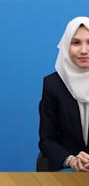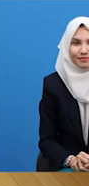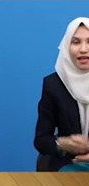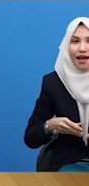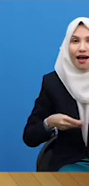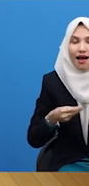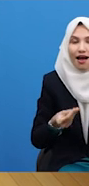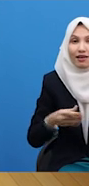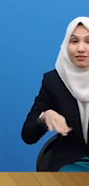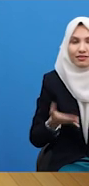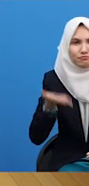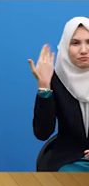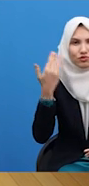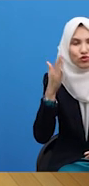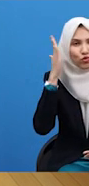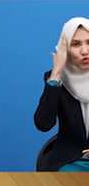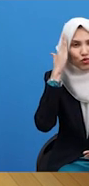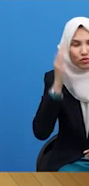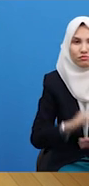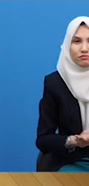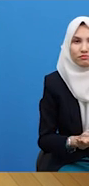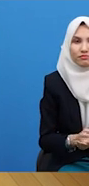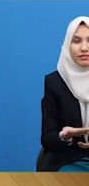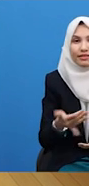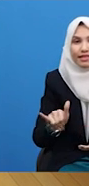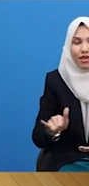How did you know they were doing that?